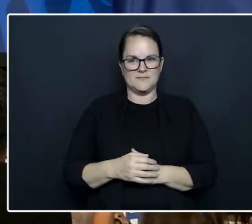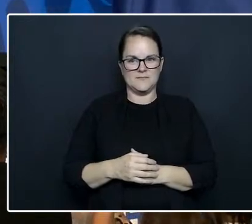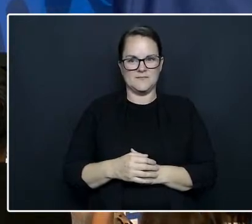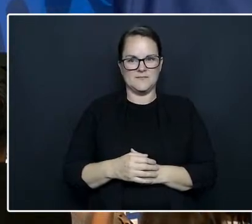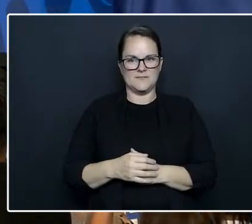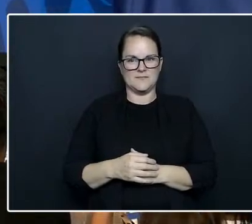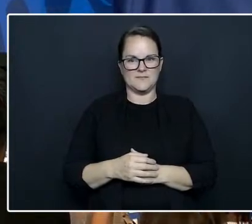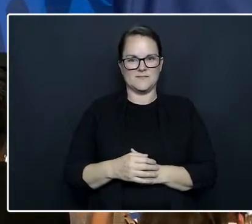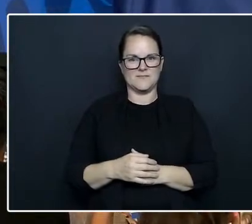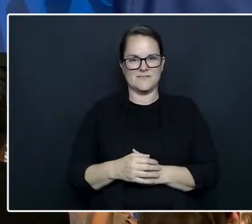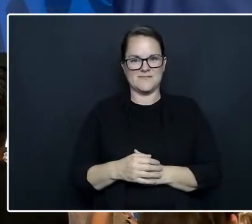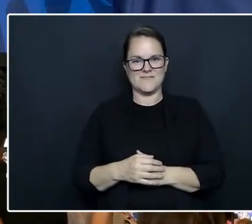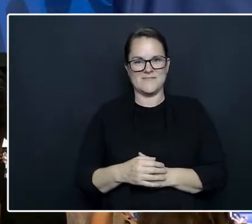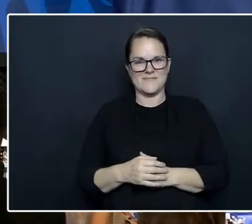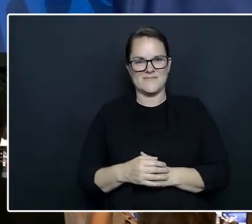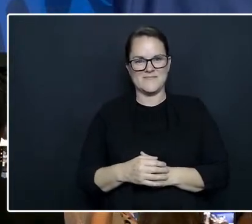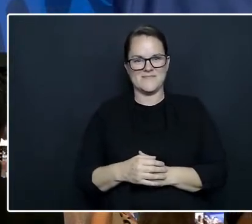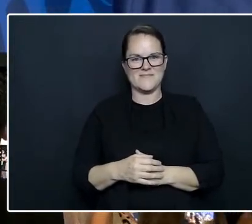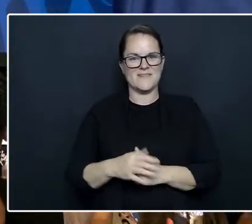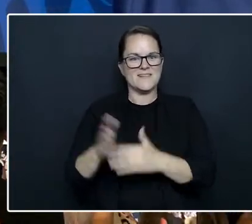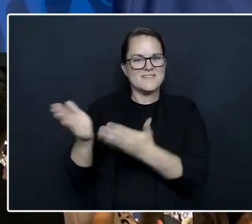Can we hear it from Maya?